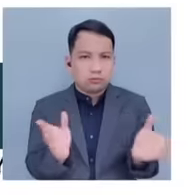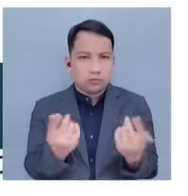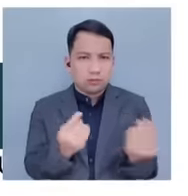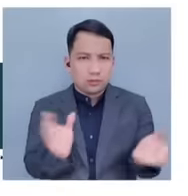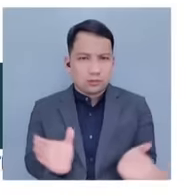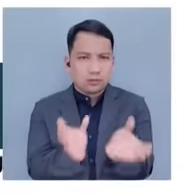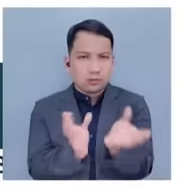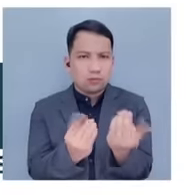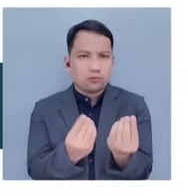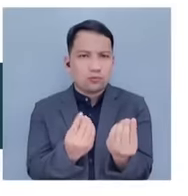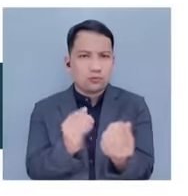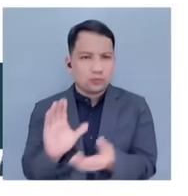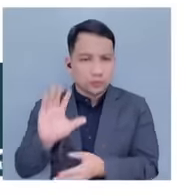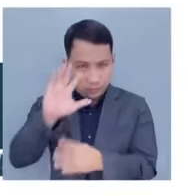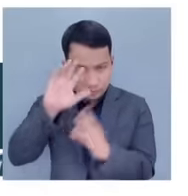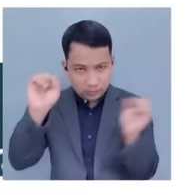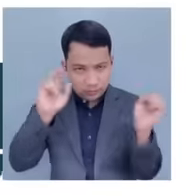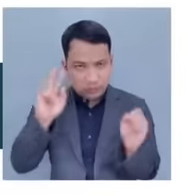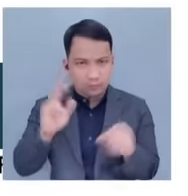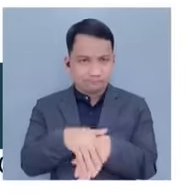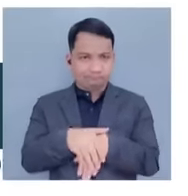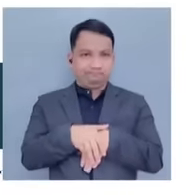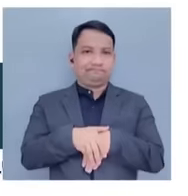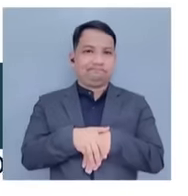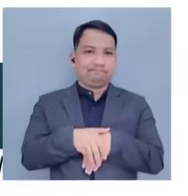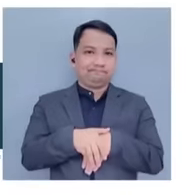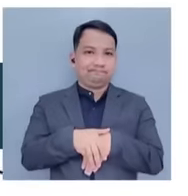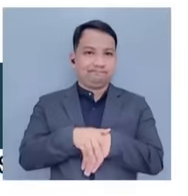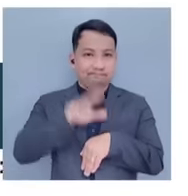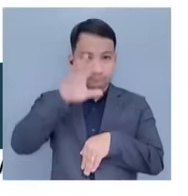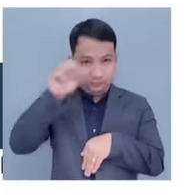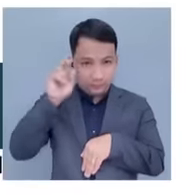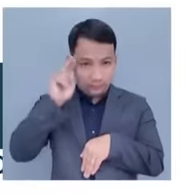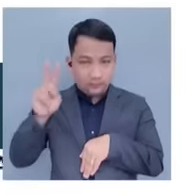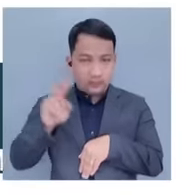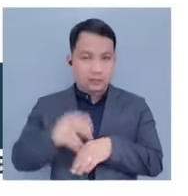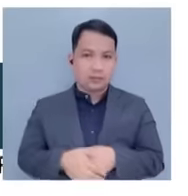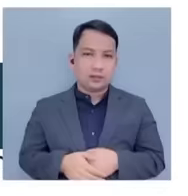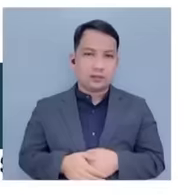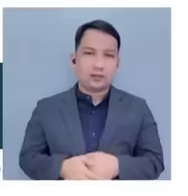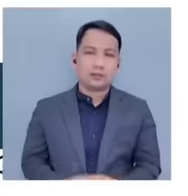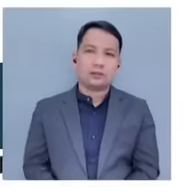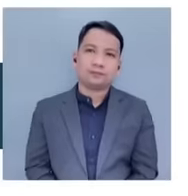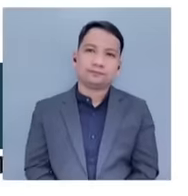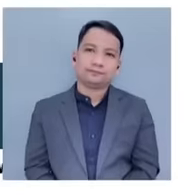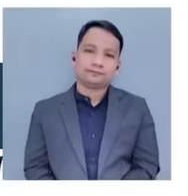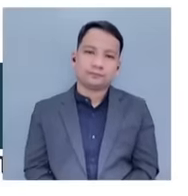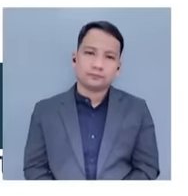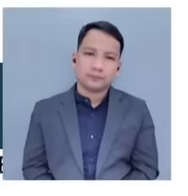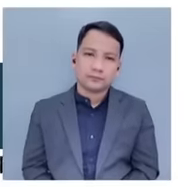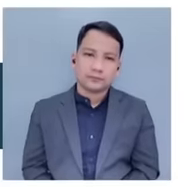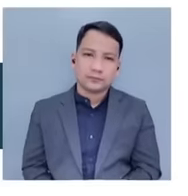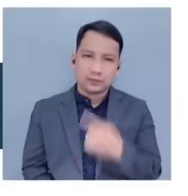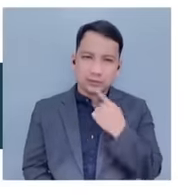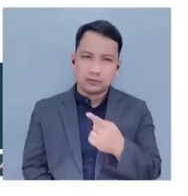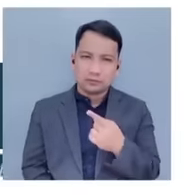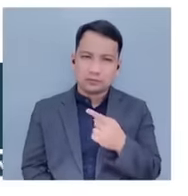to keep silent? Go ahead. Yeah. I mean, like what the previous analyst